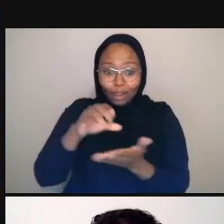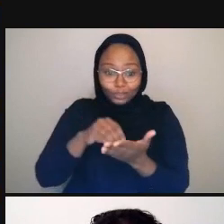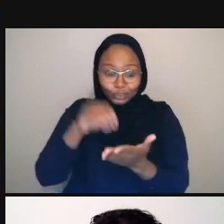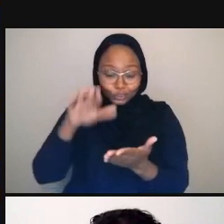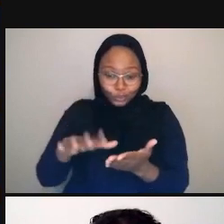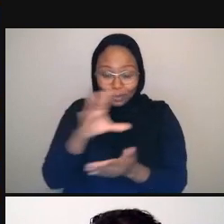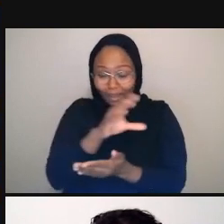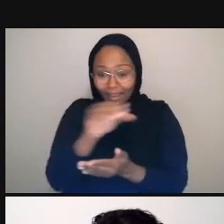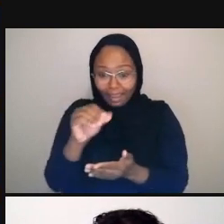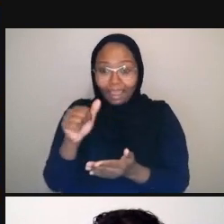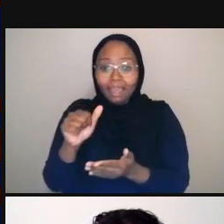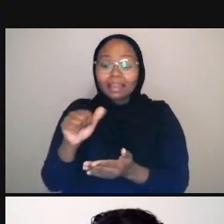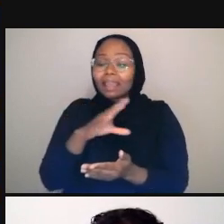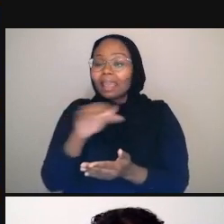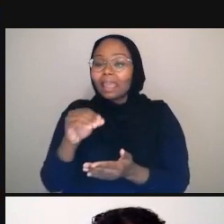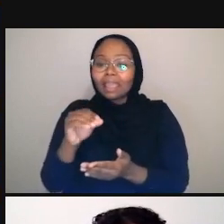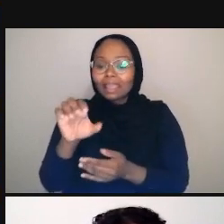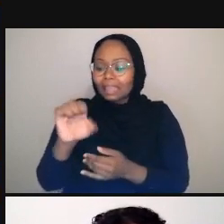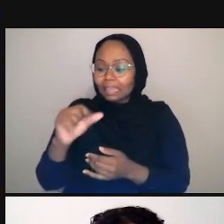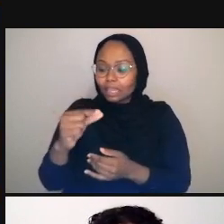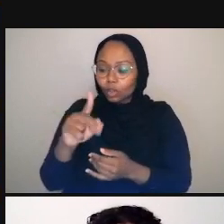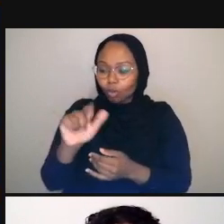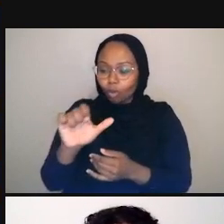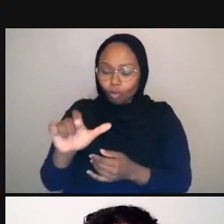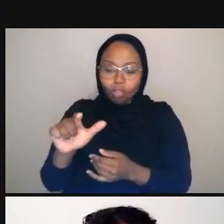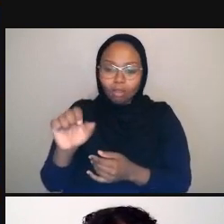at the All Dulles Area Muslim Society.